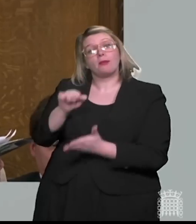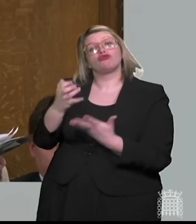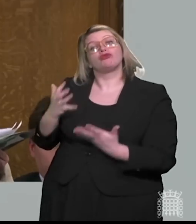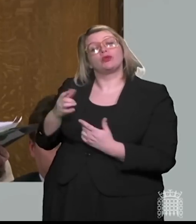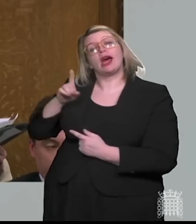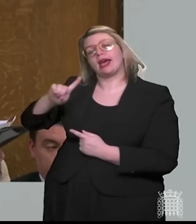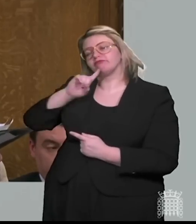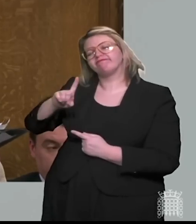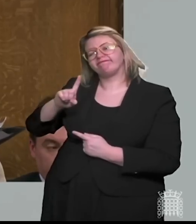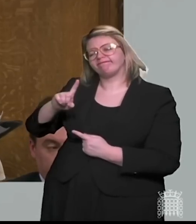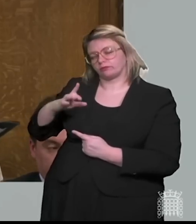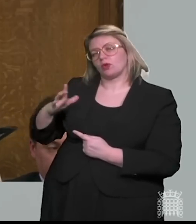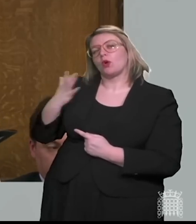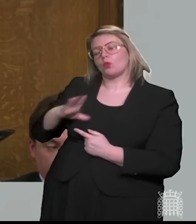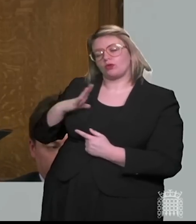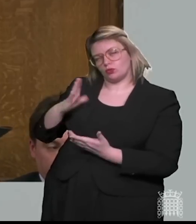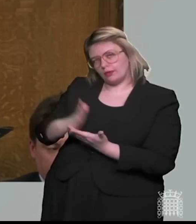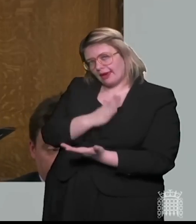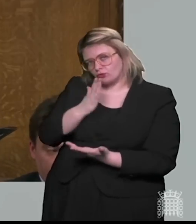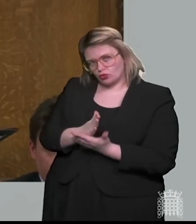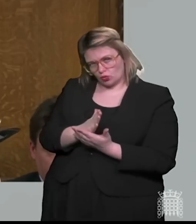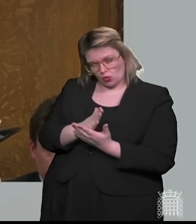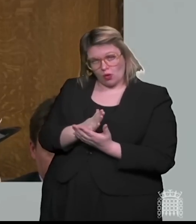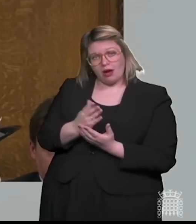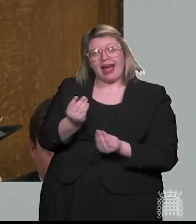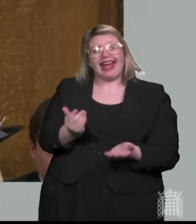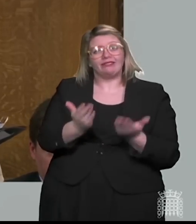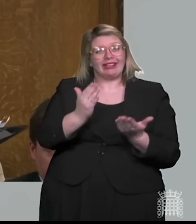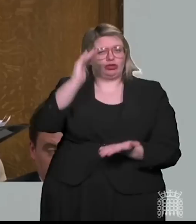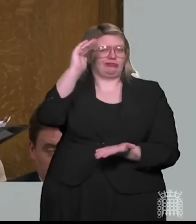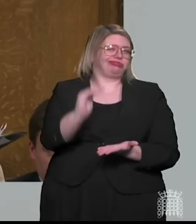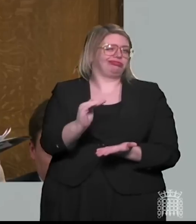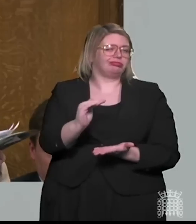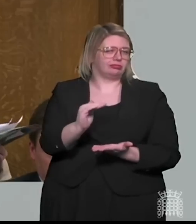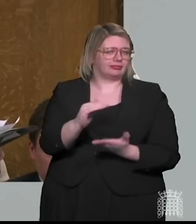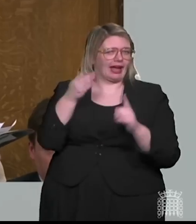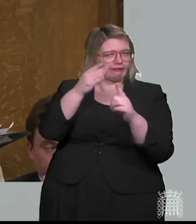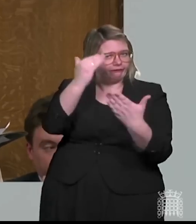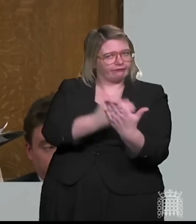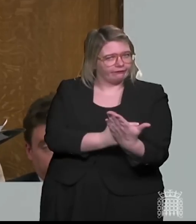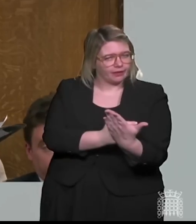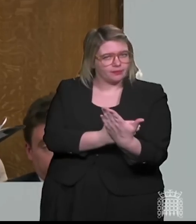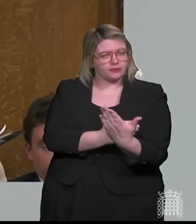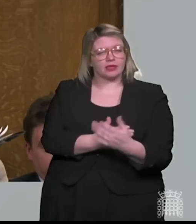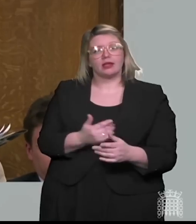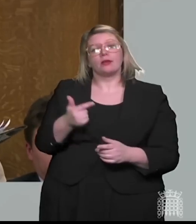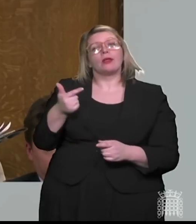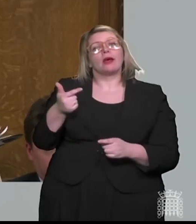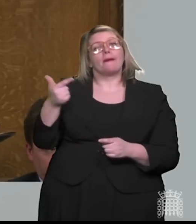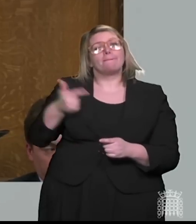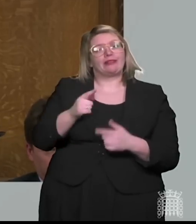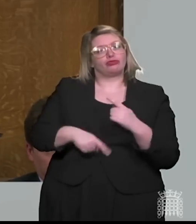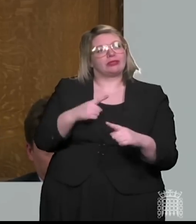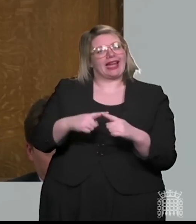has tried to focus on measures that help to achieve that inflation target. The extension of the fuel duty freeze and the cap